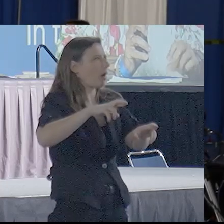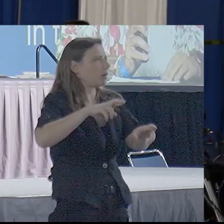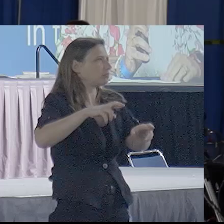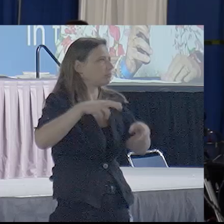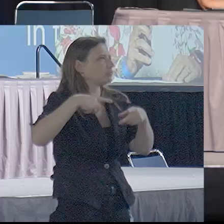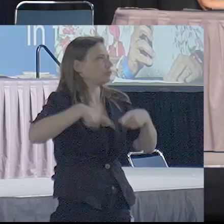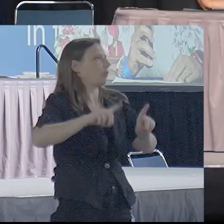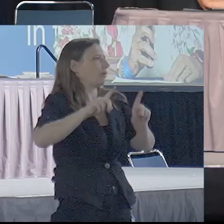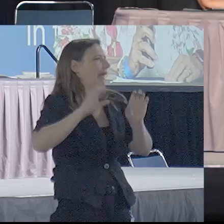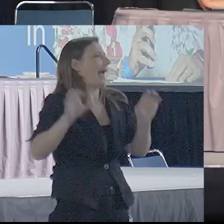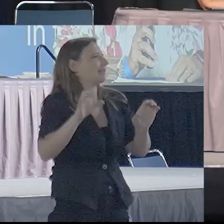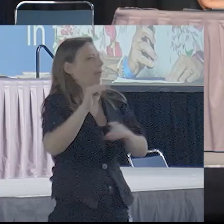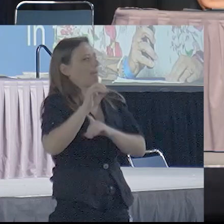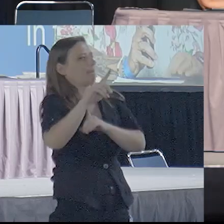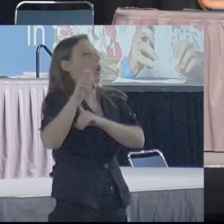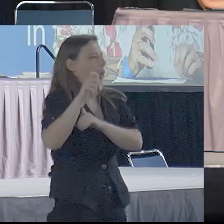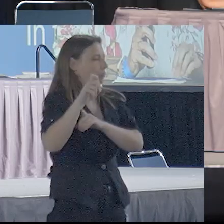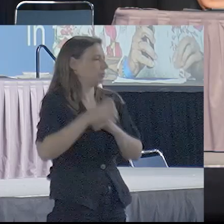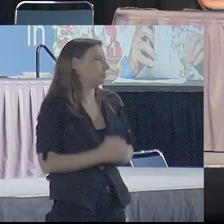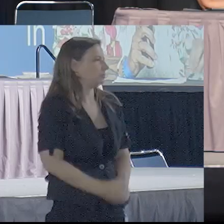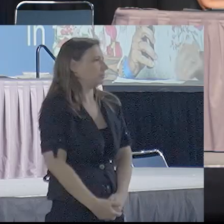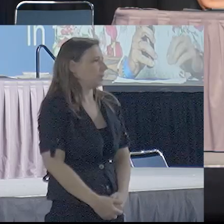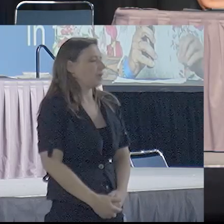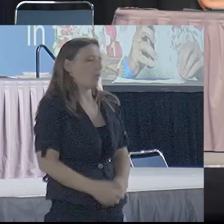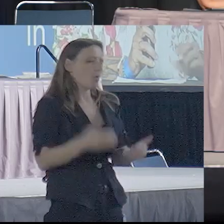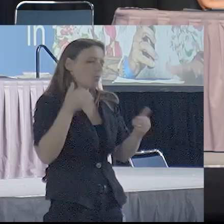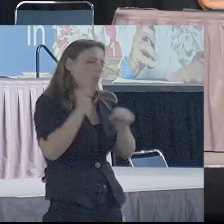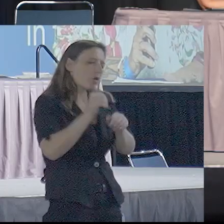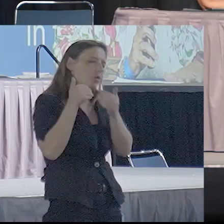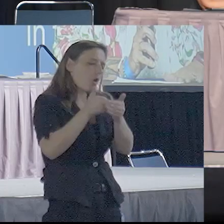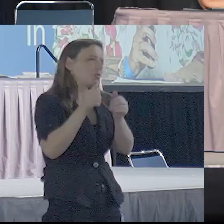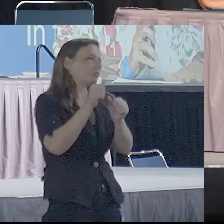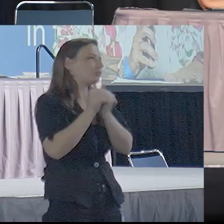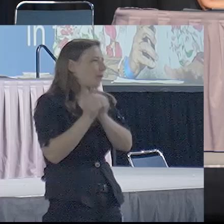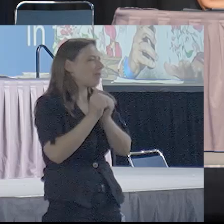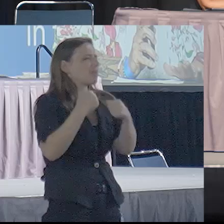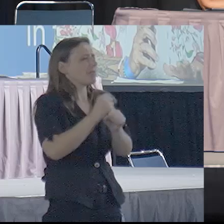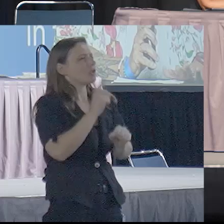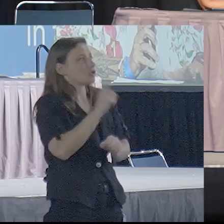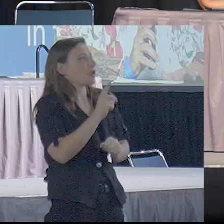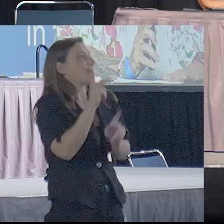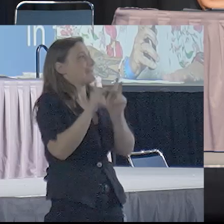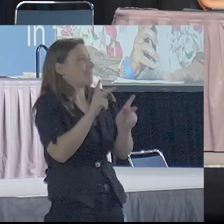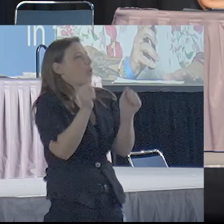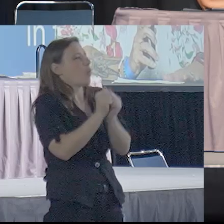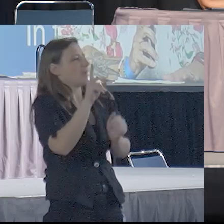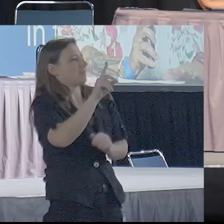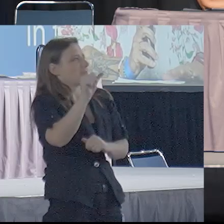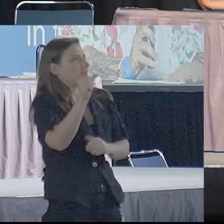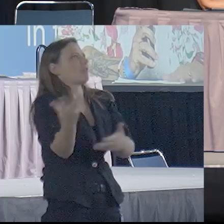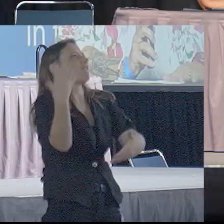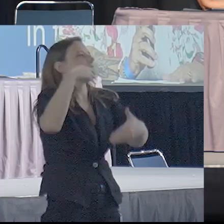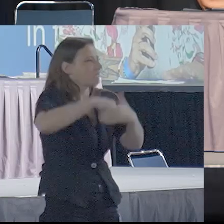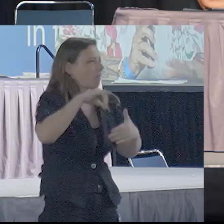in an activation? So working closely with them, making sure that folks with disabilities are at that table, right? Looking around